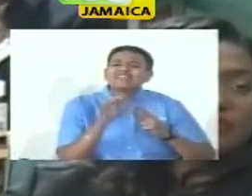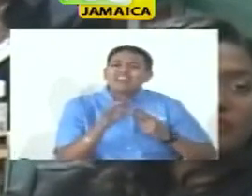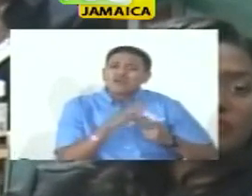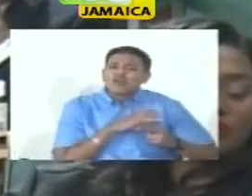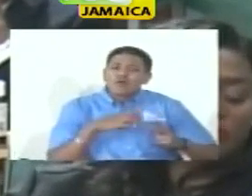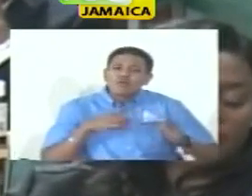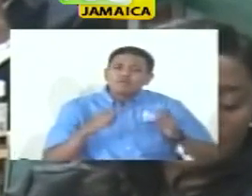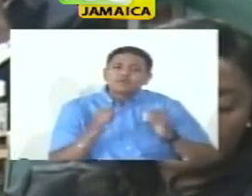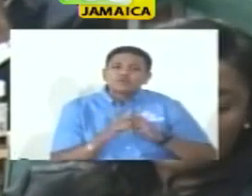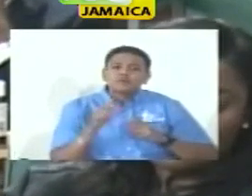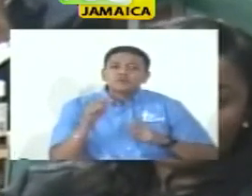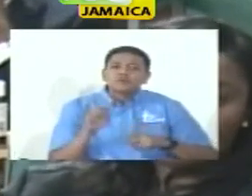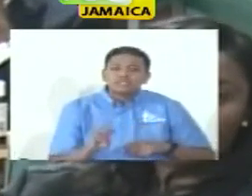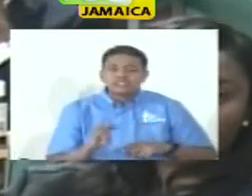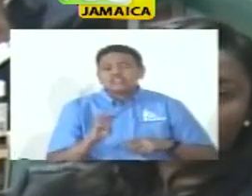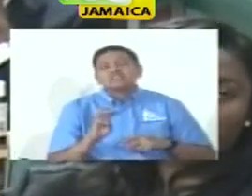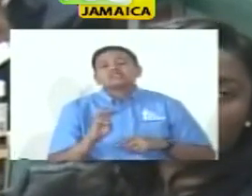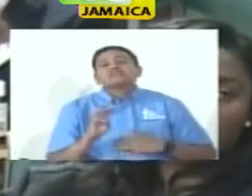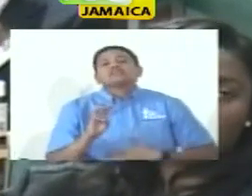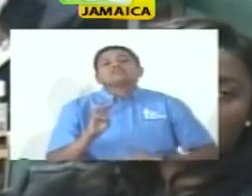with 26